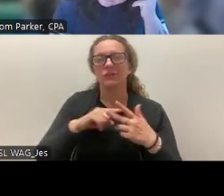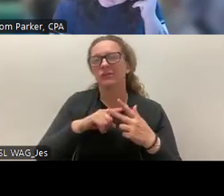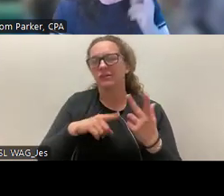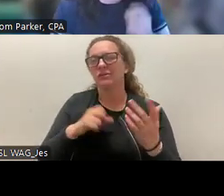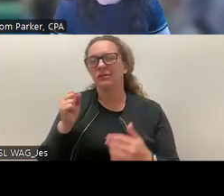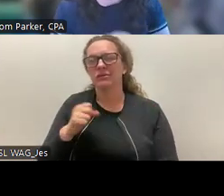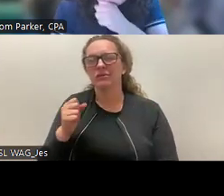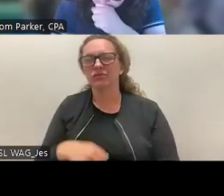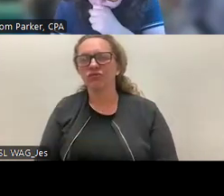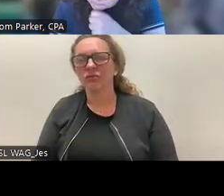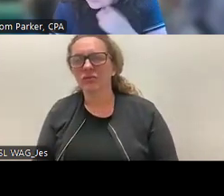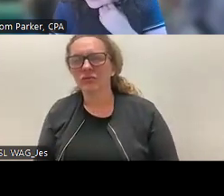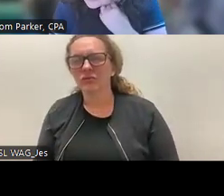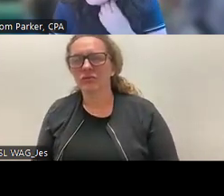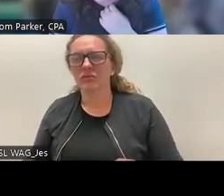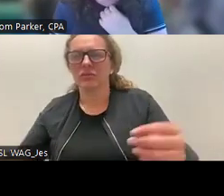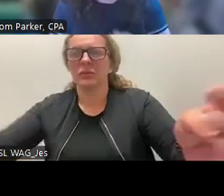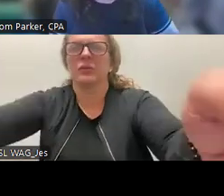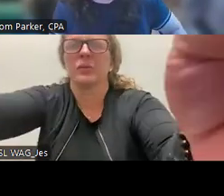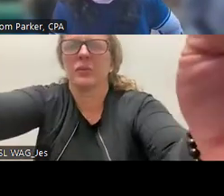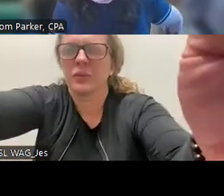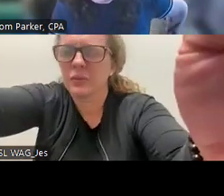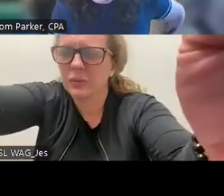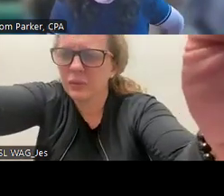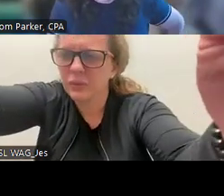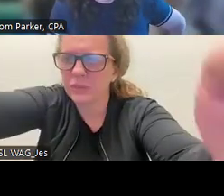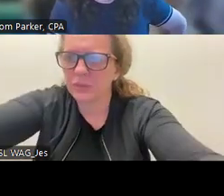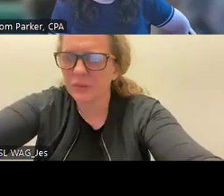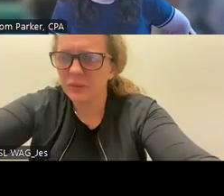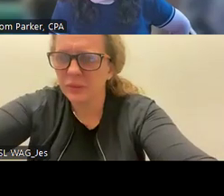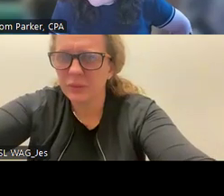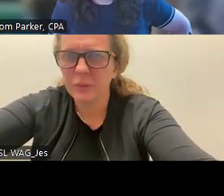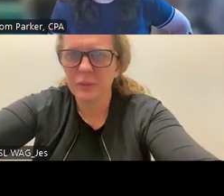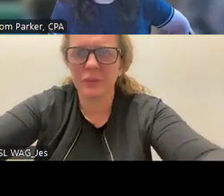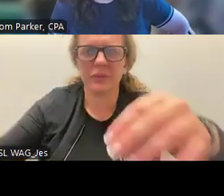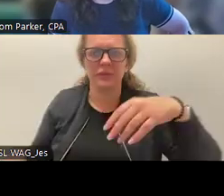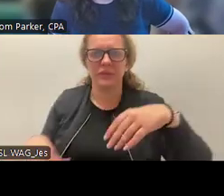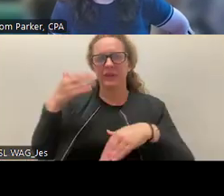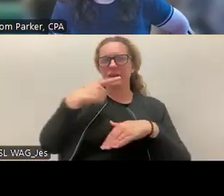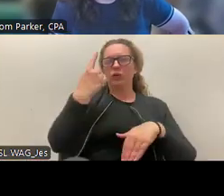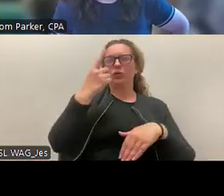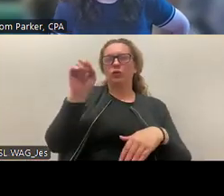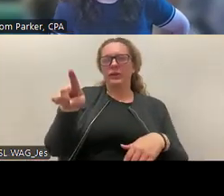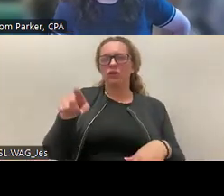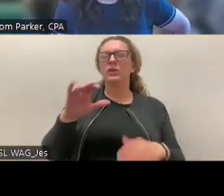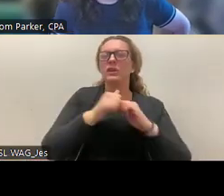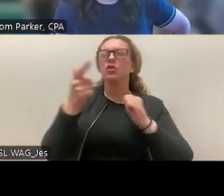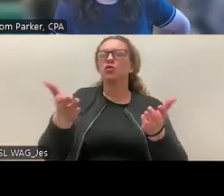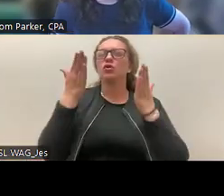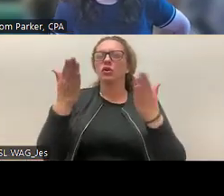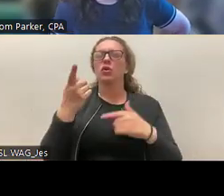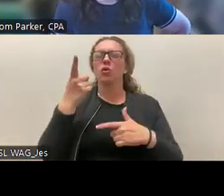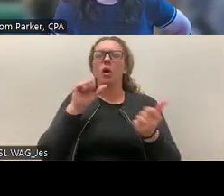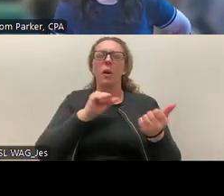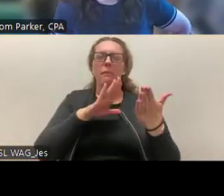yeah, excuse me. Okay, our next question. How would you suggest one approach